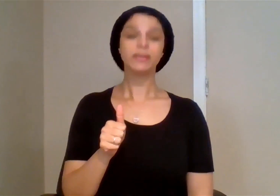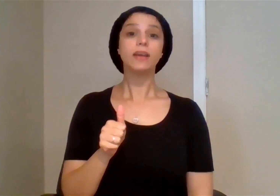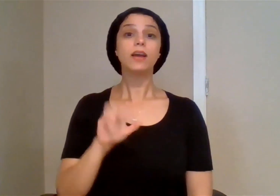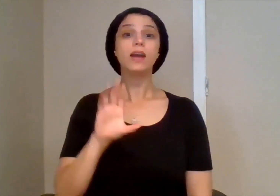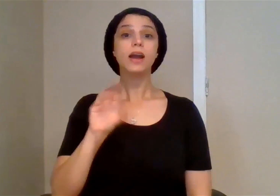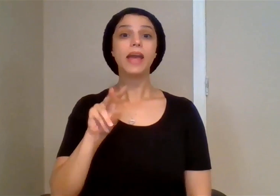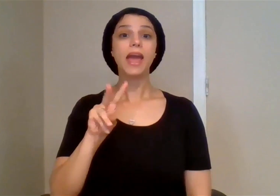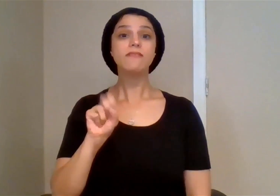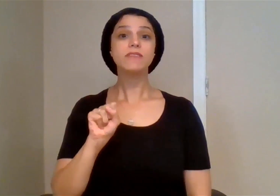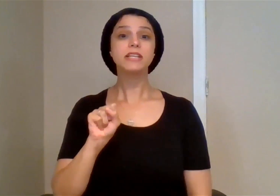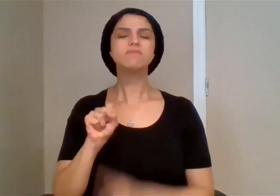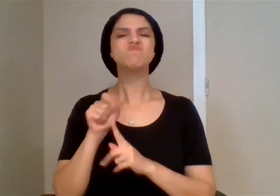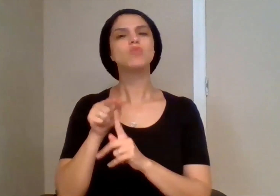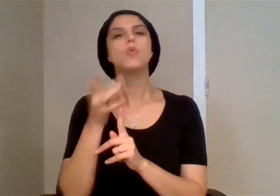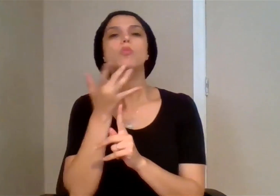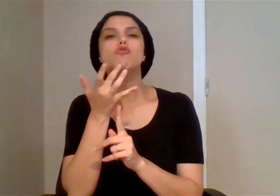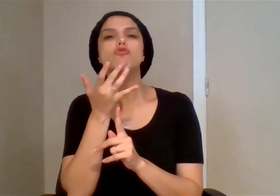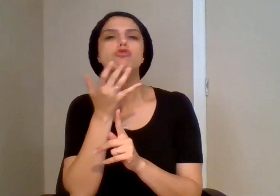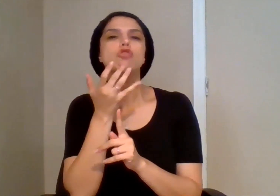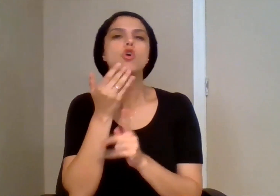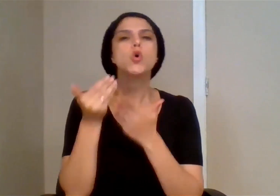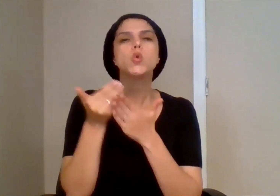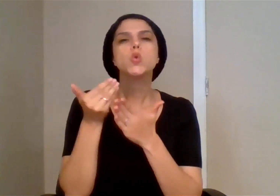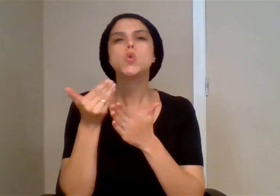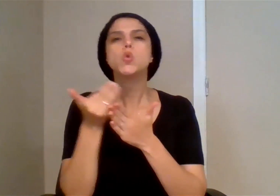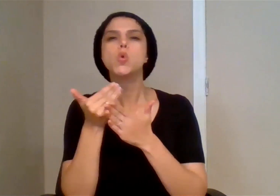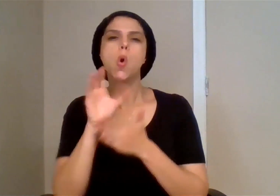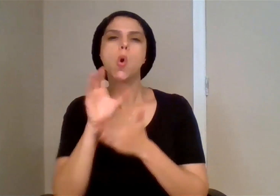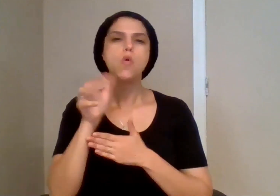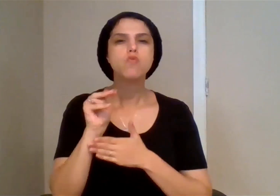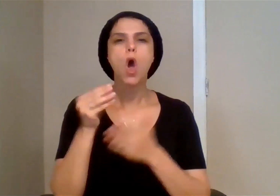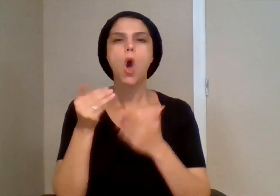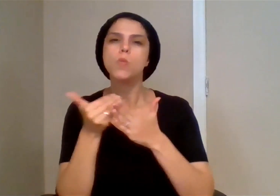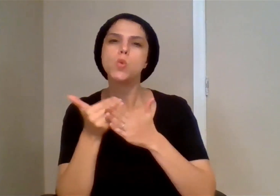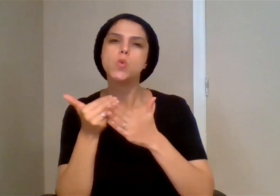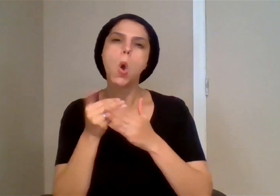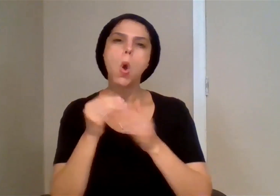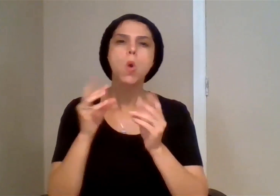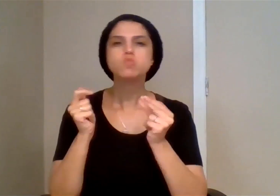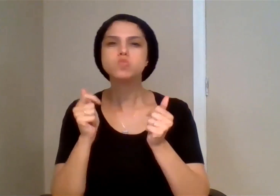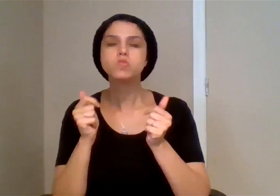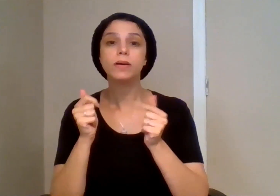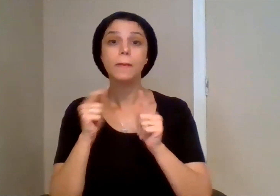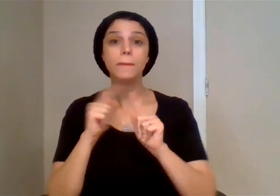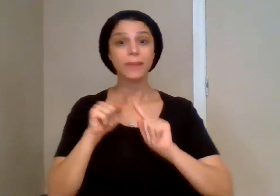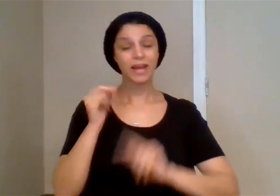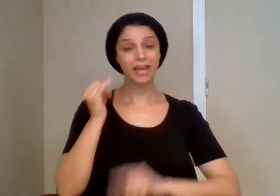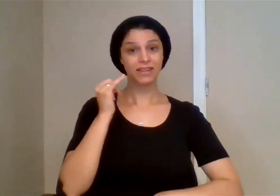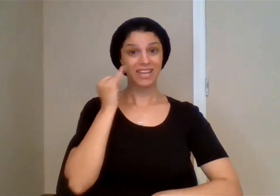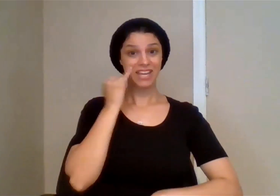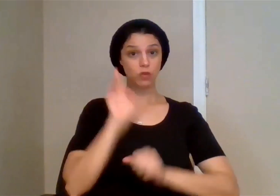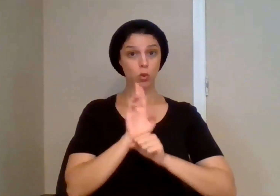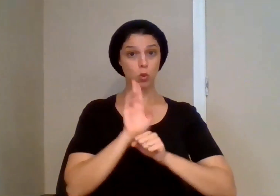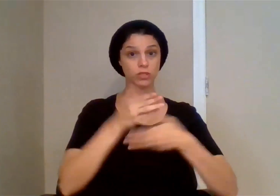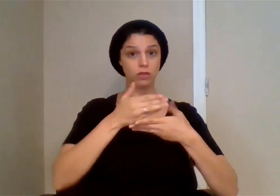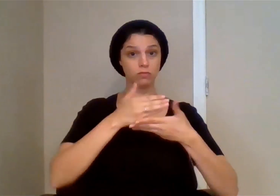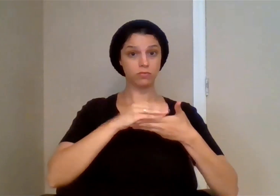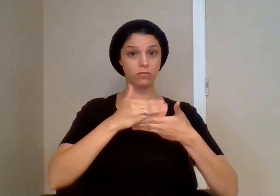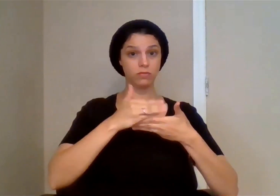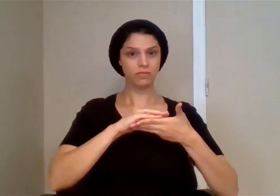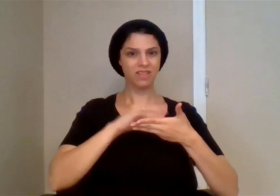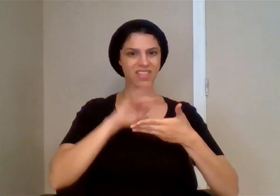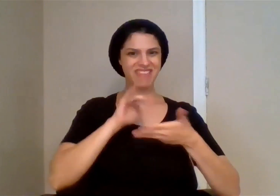Canvas would like you to be on the most recent version of Chrome, but if it's an MCPS device, that version is